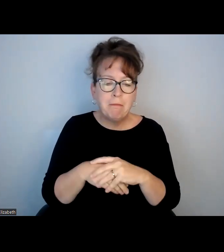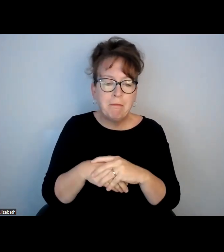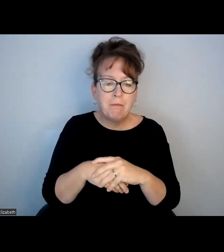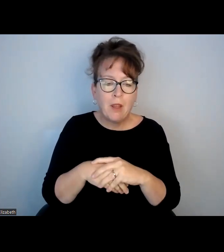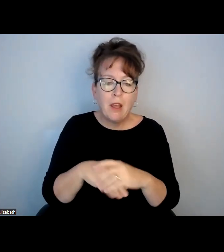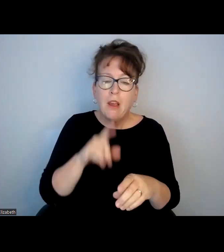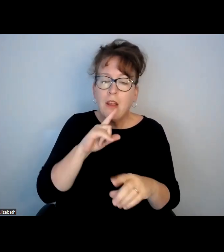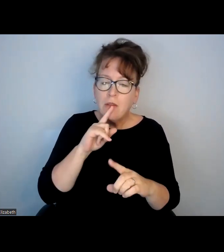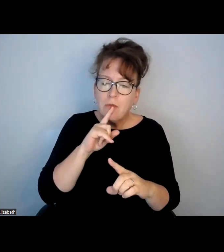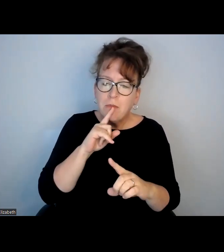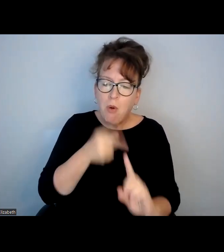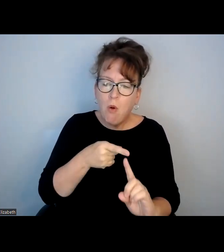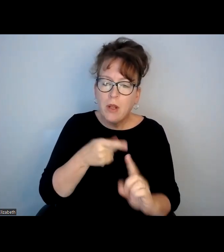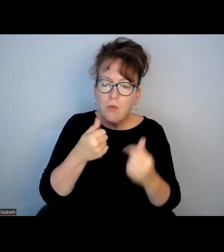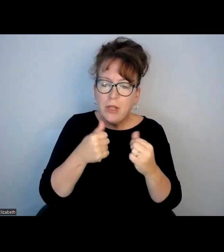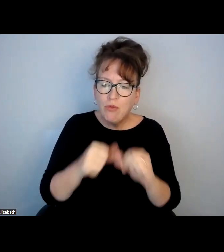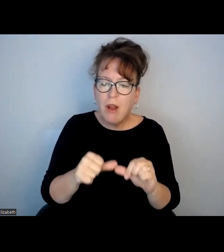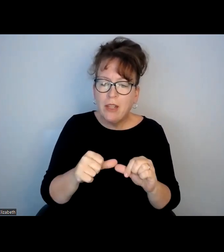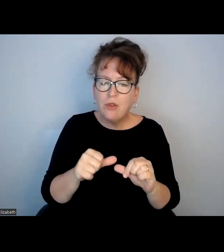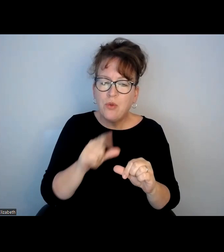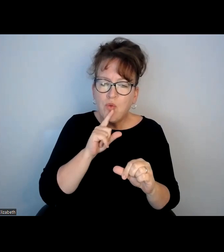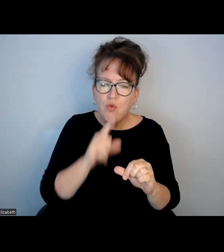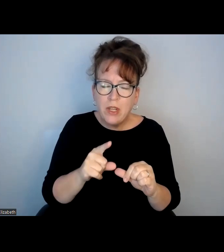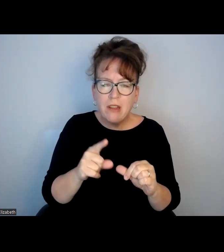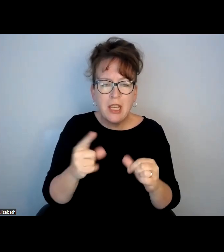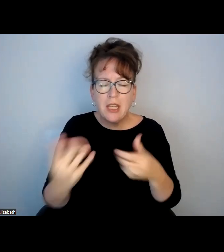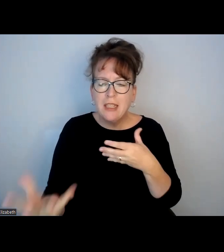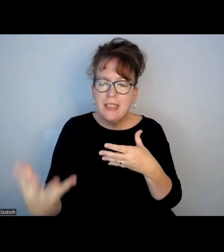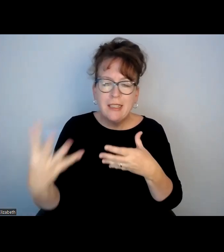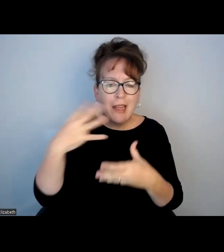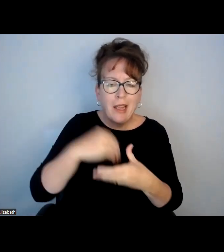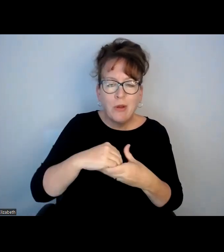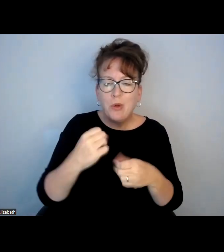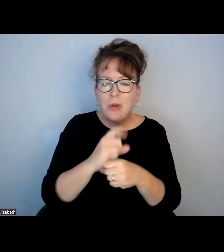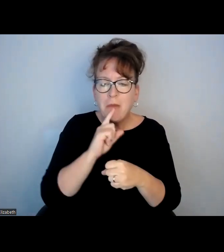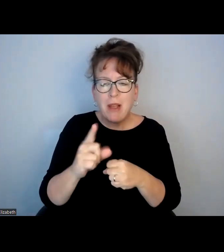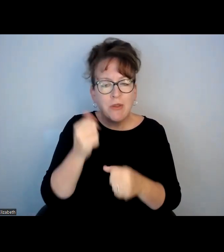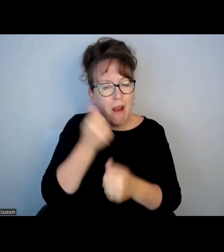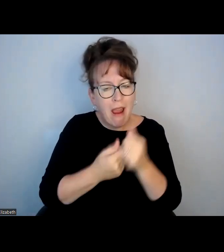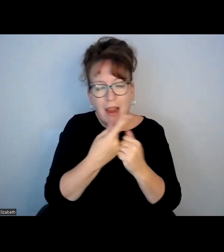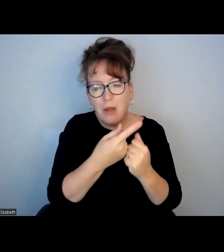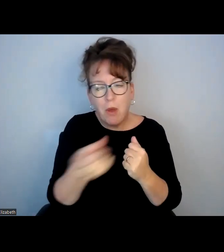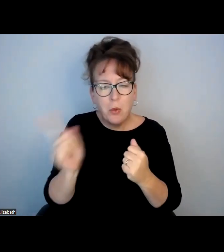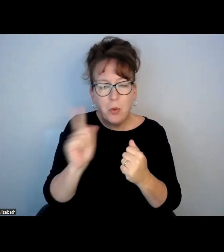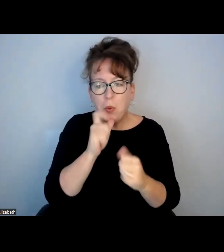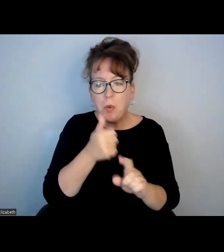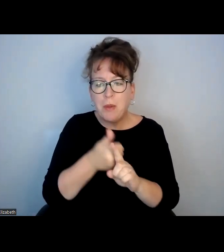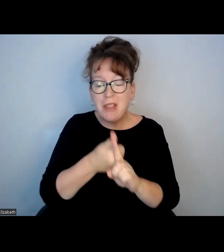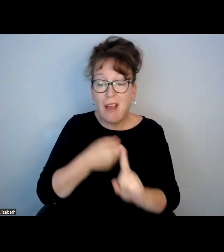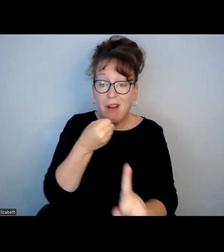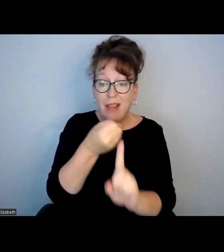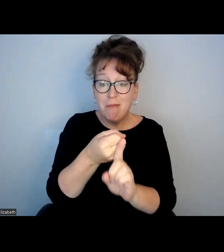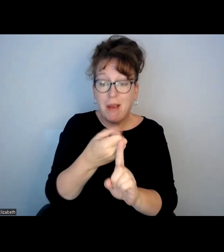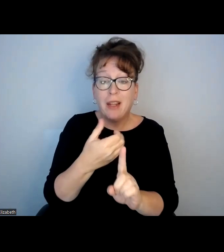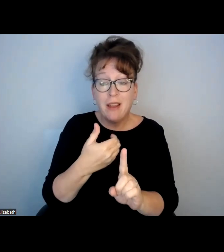tried to cast. We really tried to make sure that anyone who's impacted by this has a seat